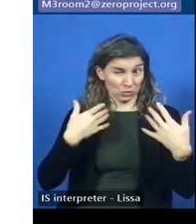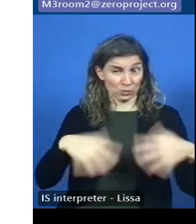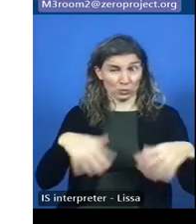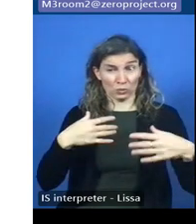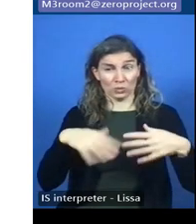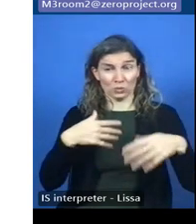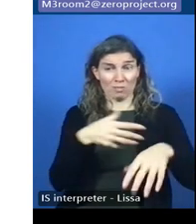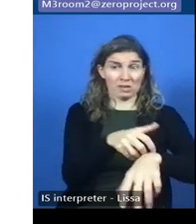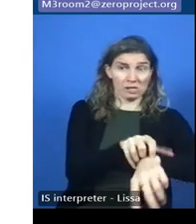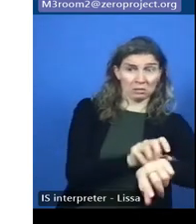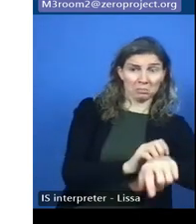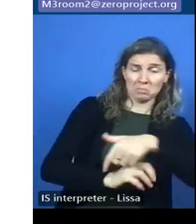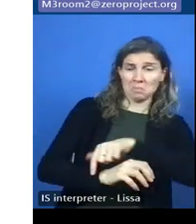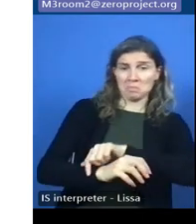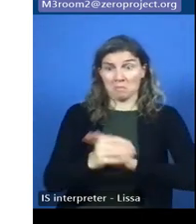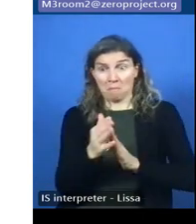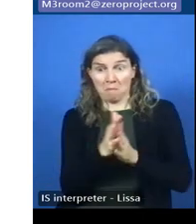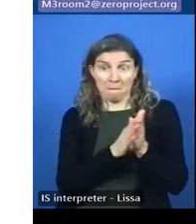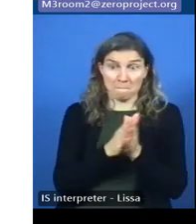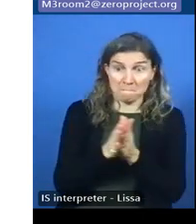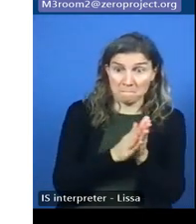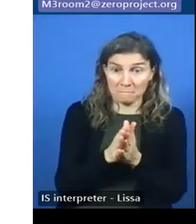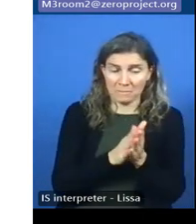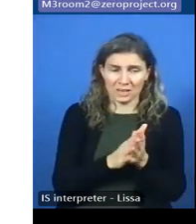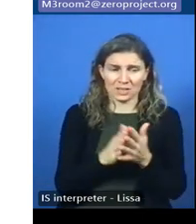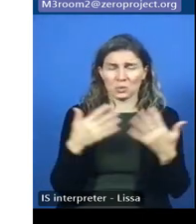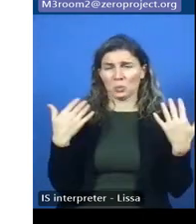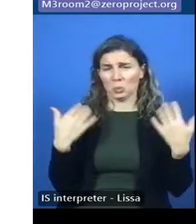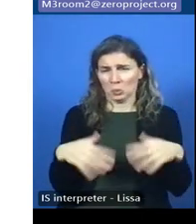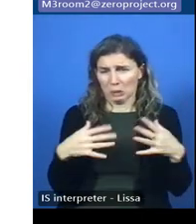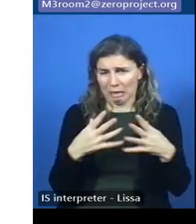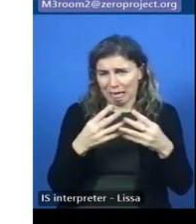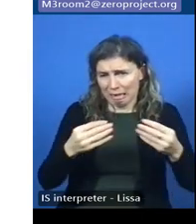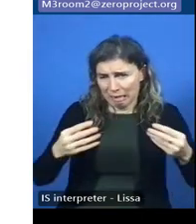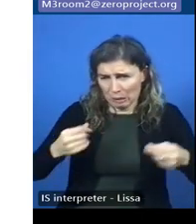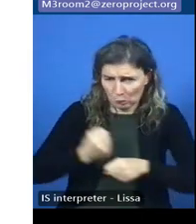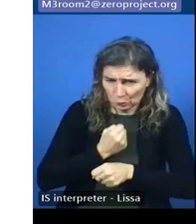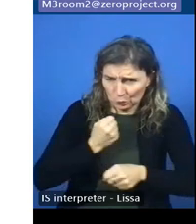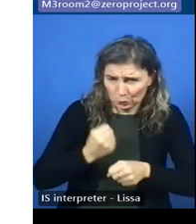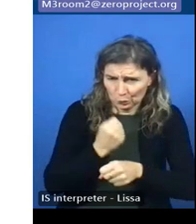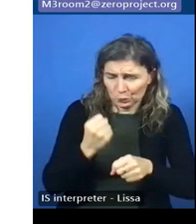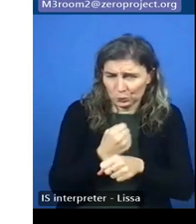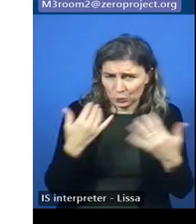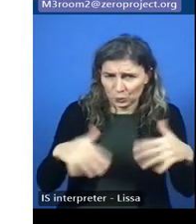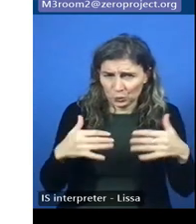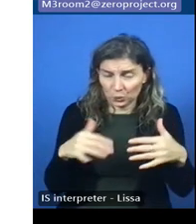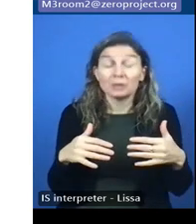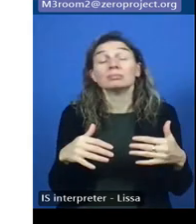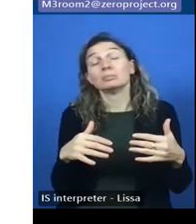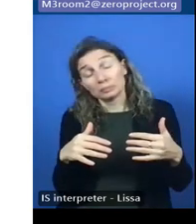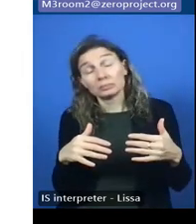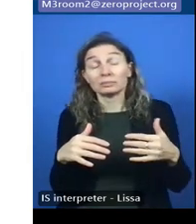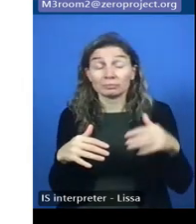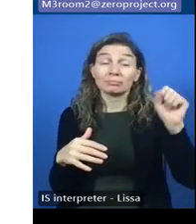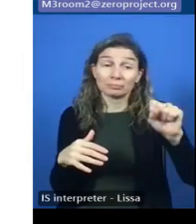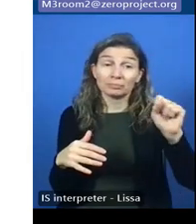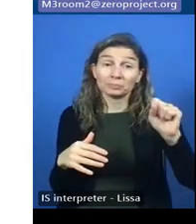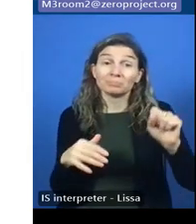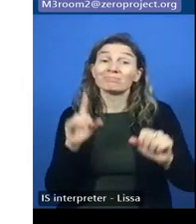intensive. And you're right, it is a significant endeavor. In fact, the InDashboard is an investment in a